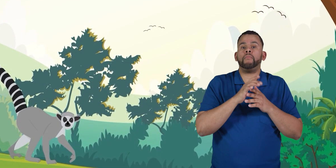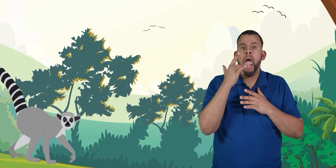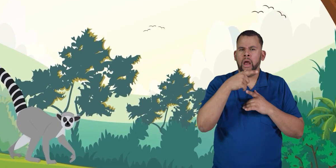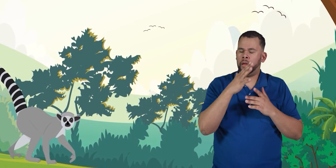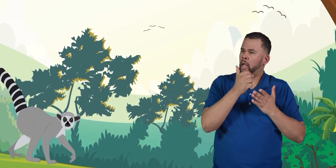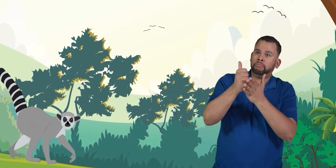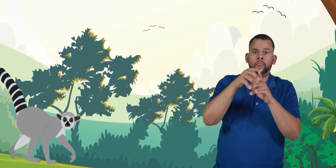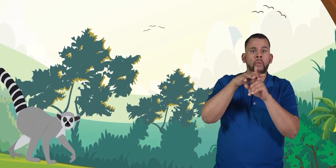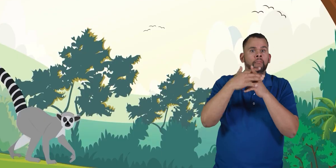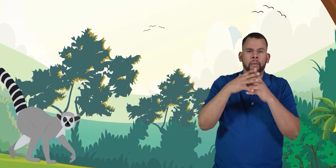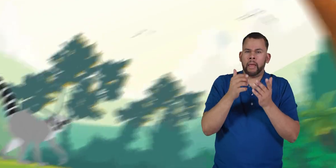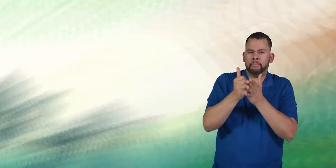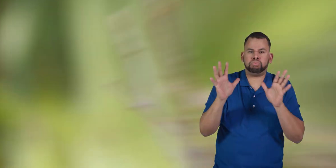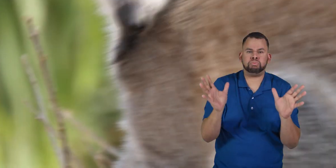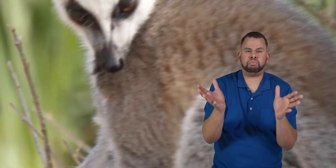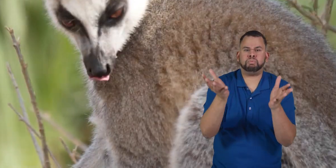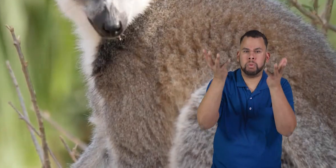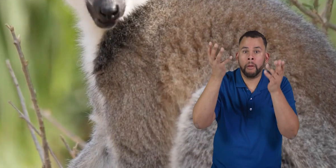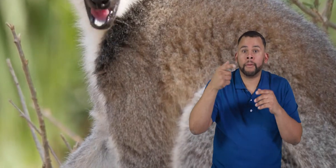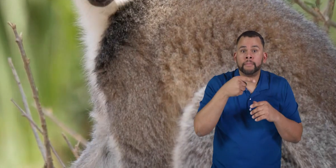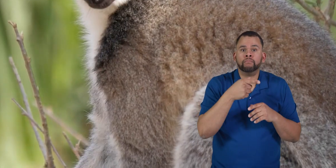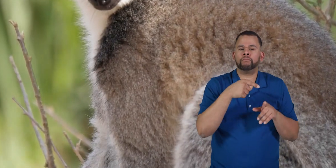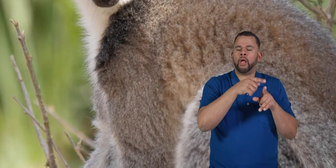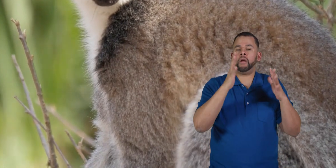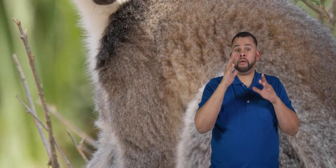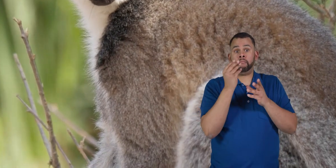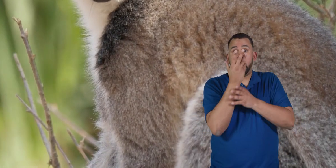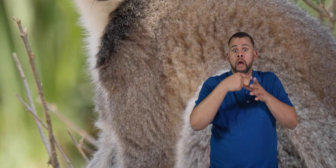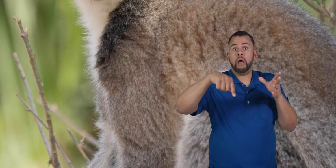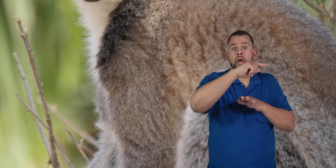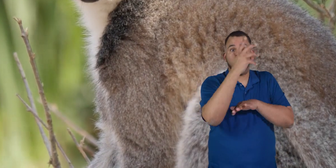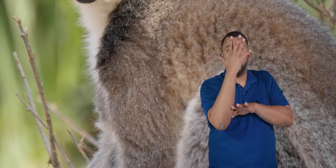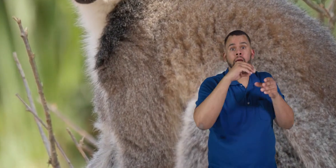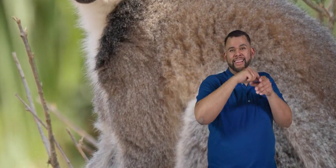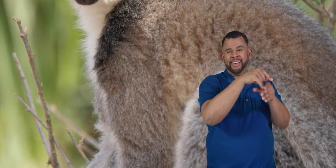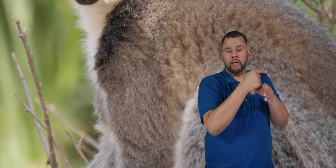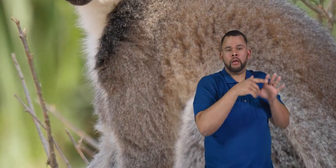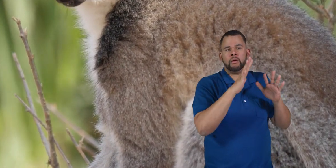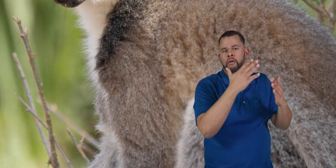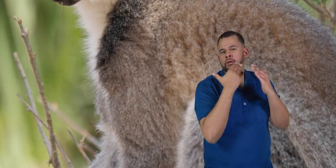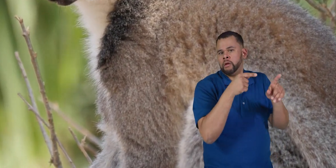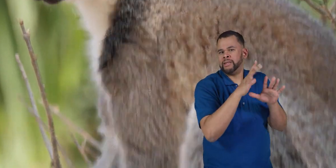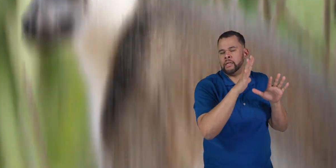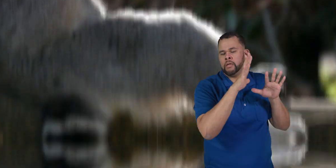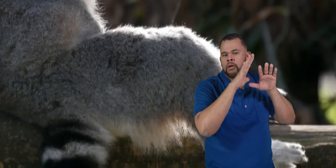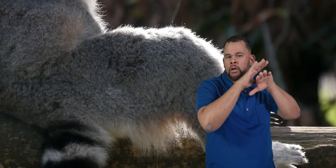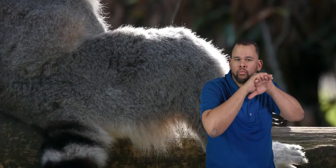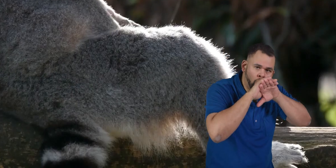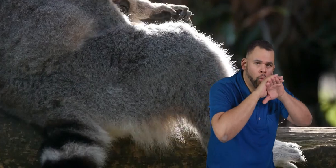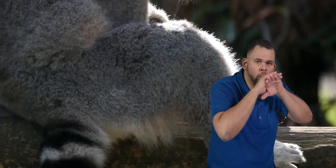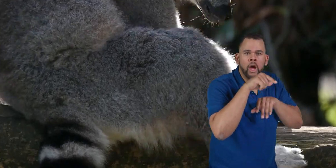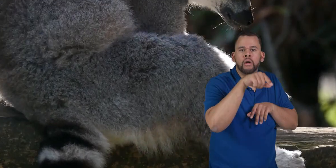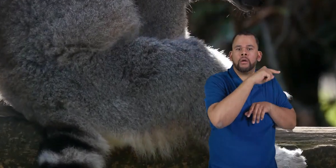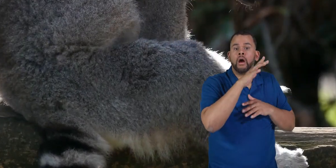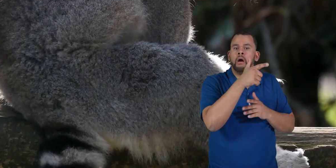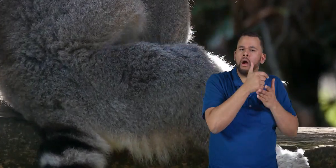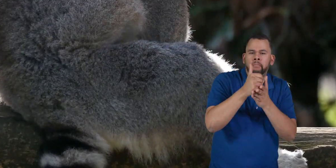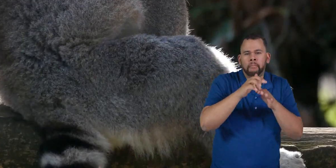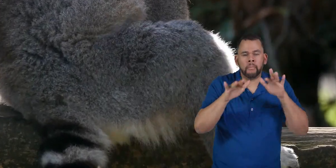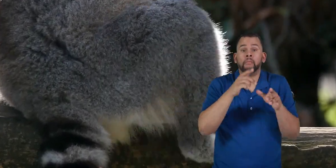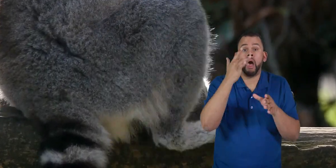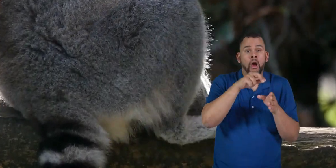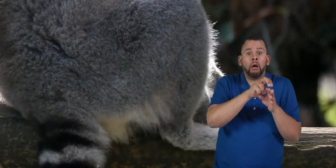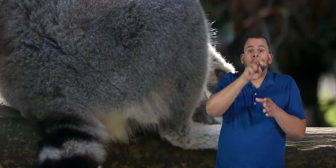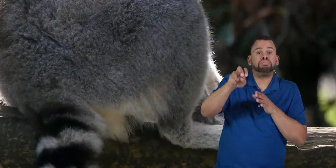are they important to the environment lemurs are the superheroes of madagascar's forests they play an important part